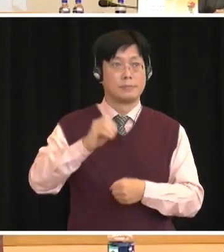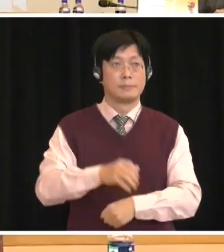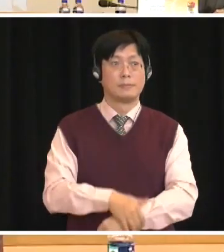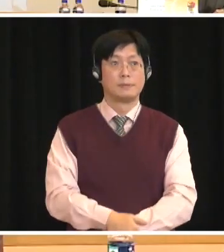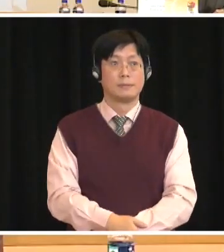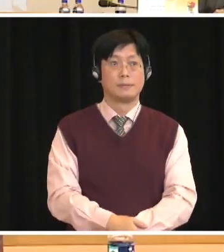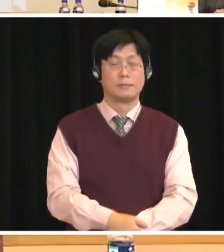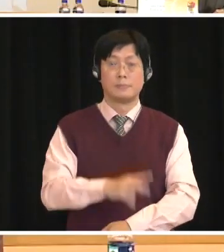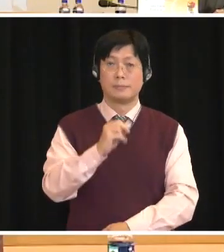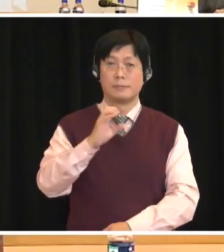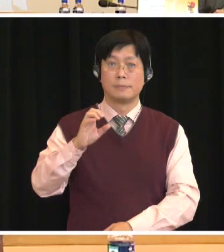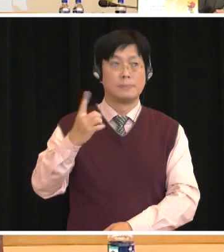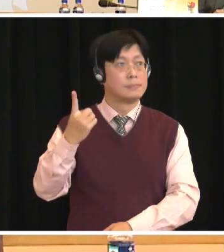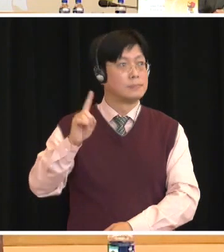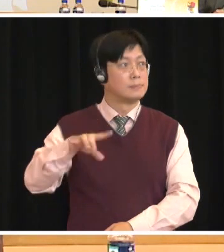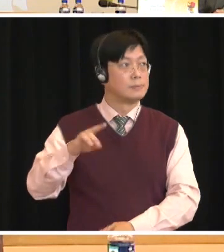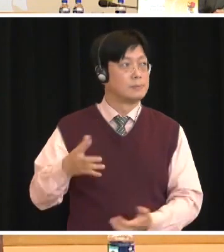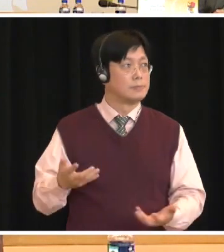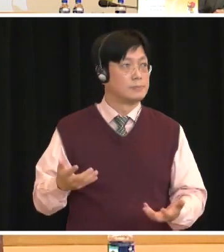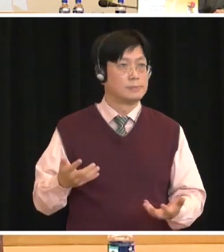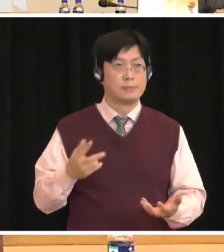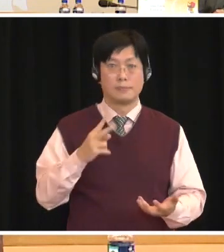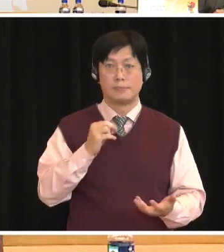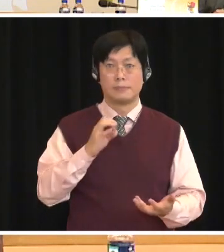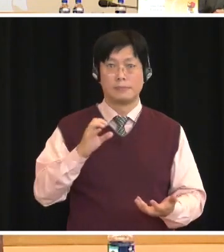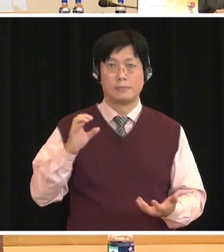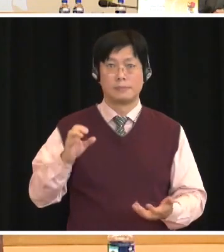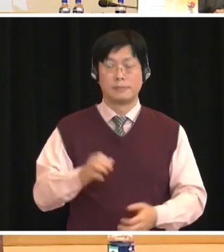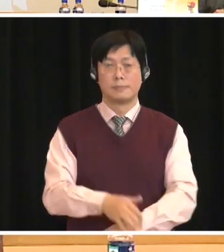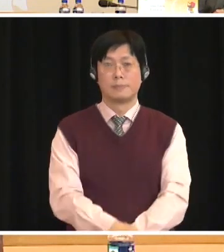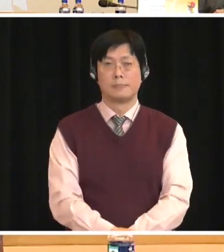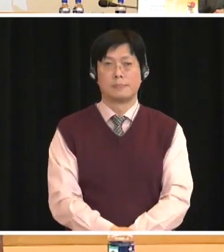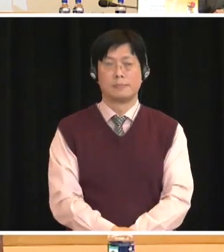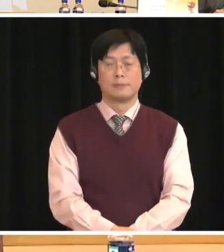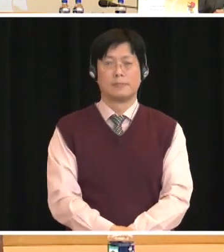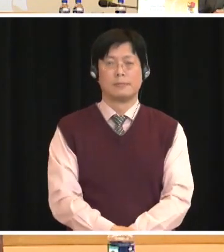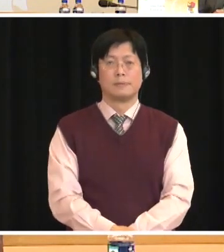you. Is there any response from NCC?